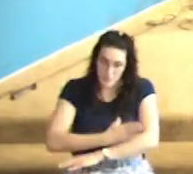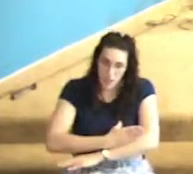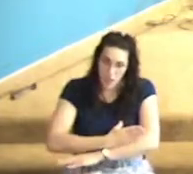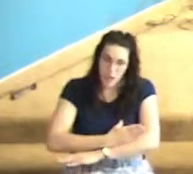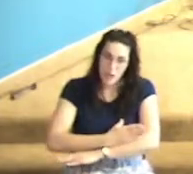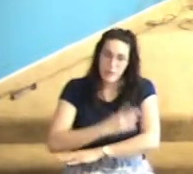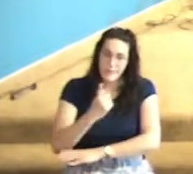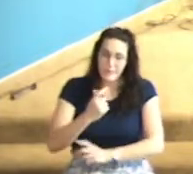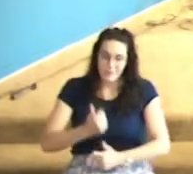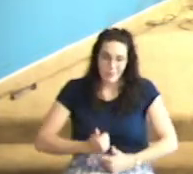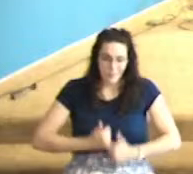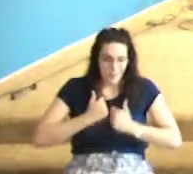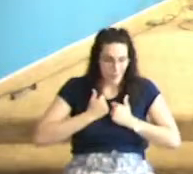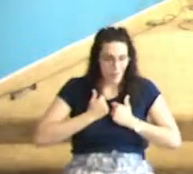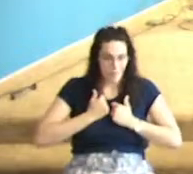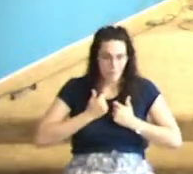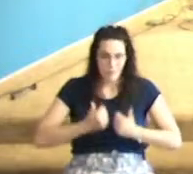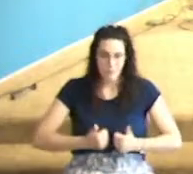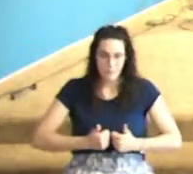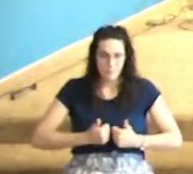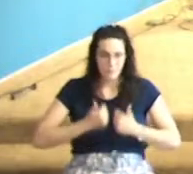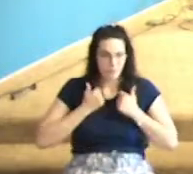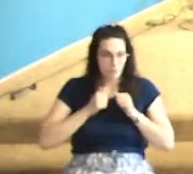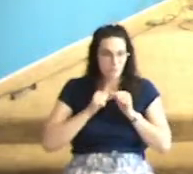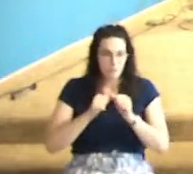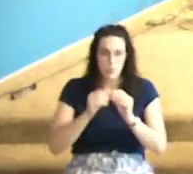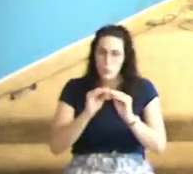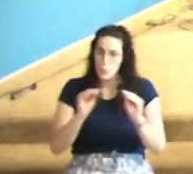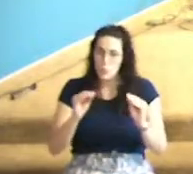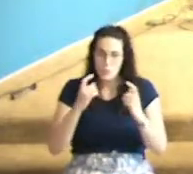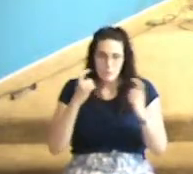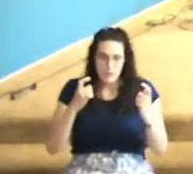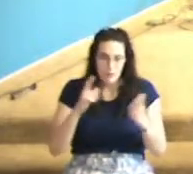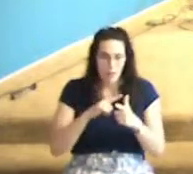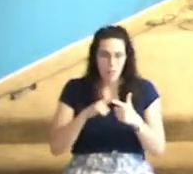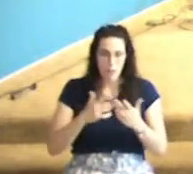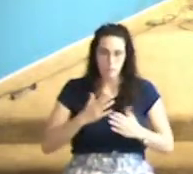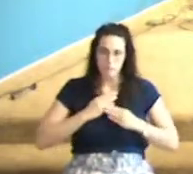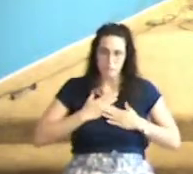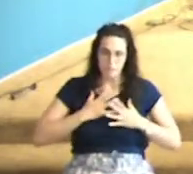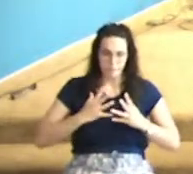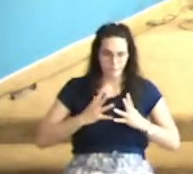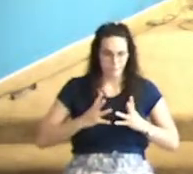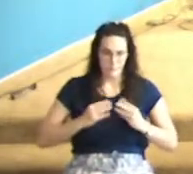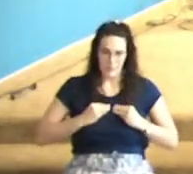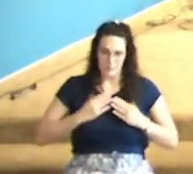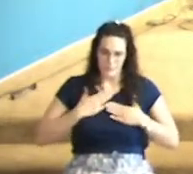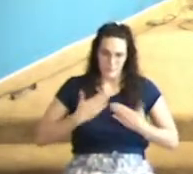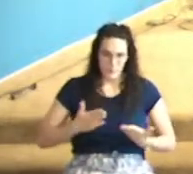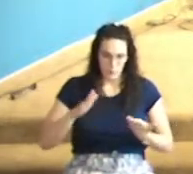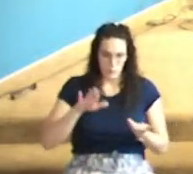who lived a sinless life, died on a cross to take away our sins.